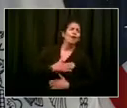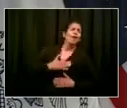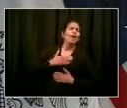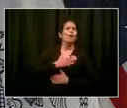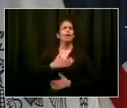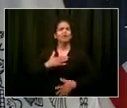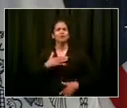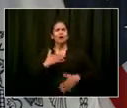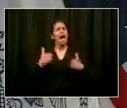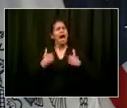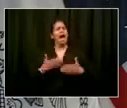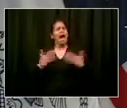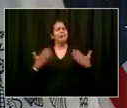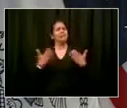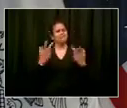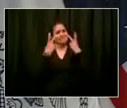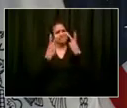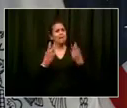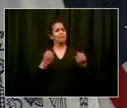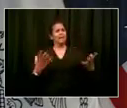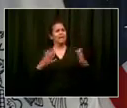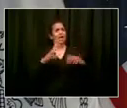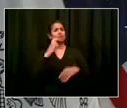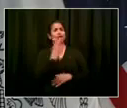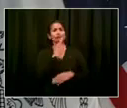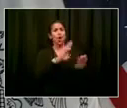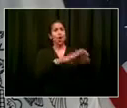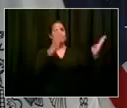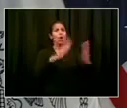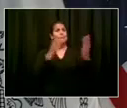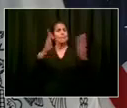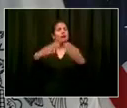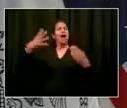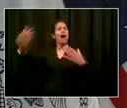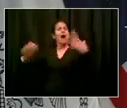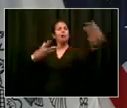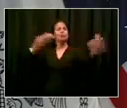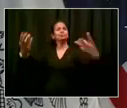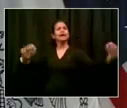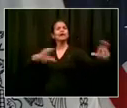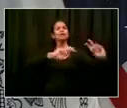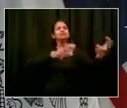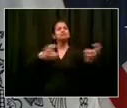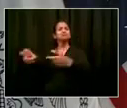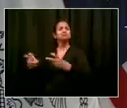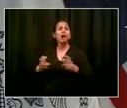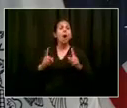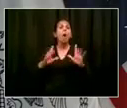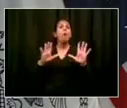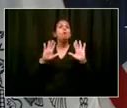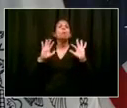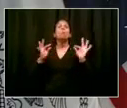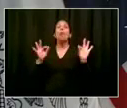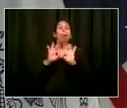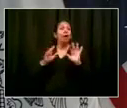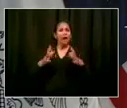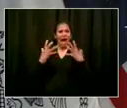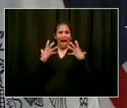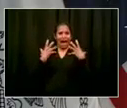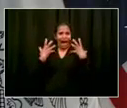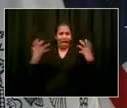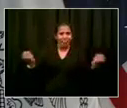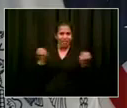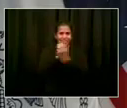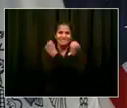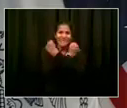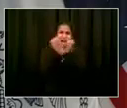of all New Yorkers and moving the whole city forward. And that's why I take a very cautious view here. So Dave can talk to you about the individual